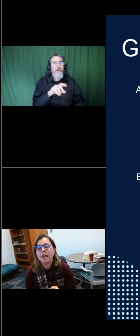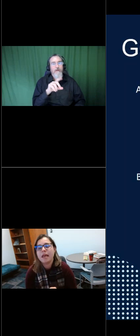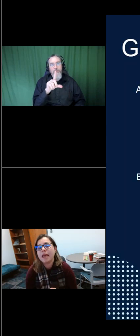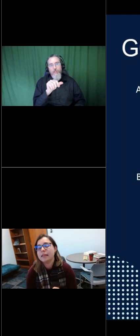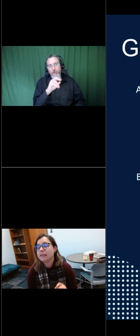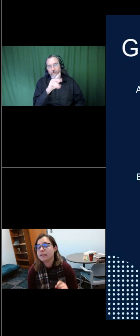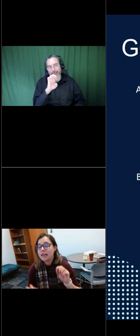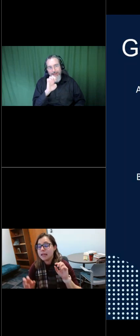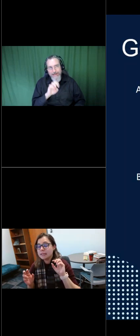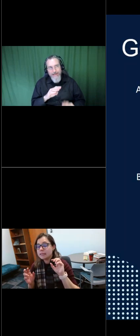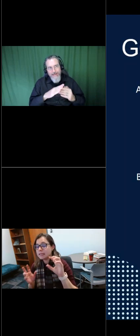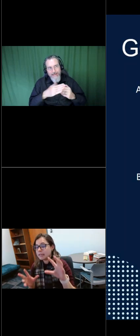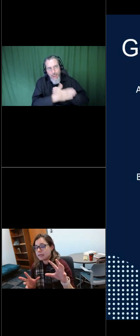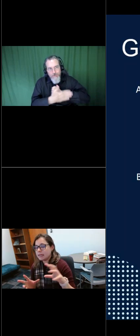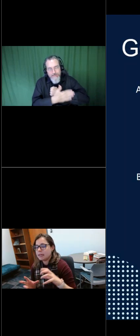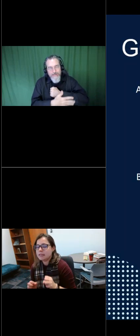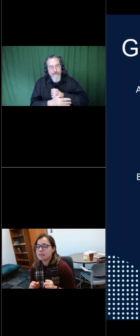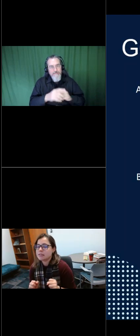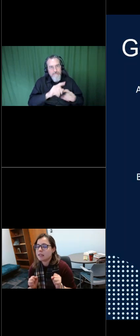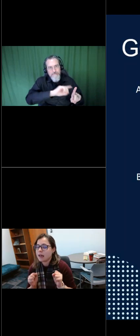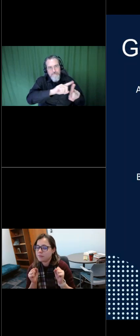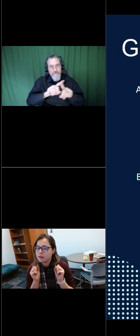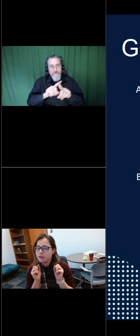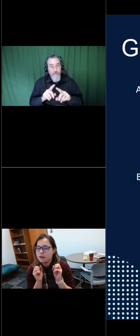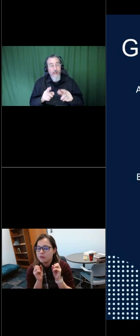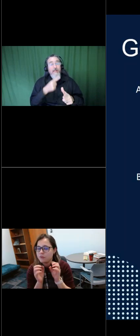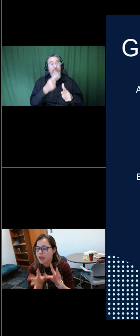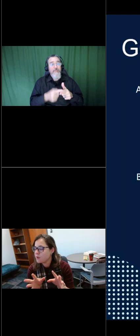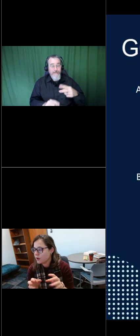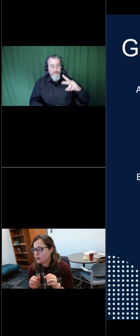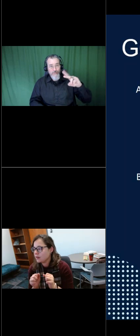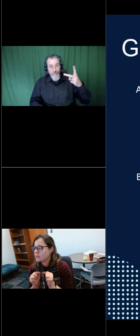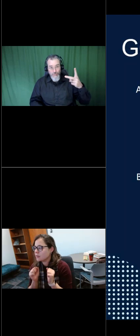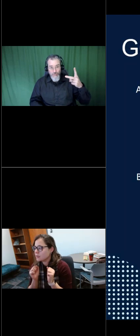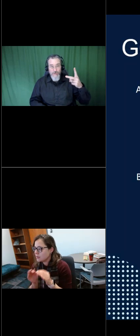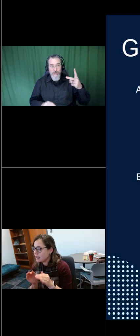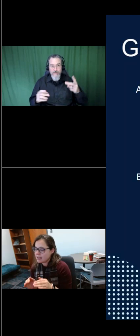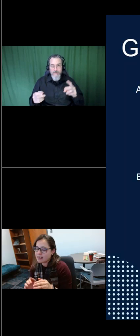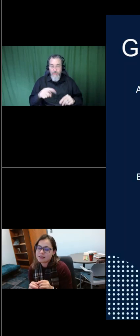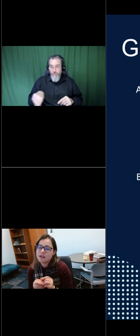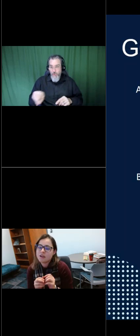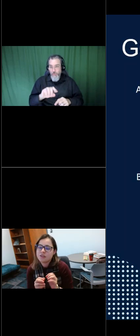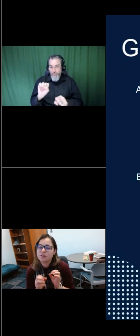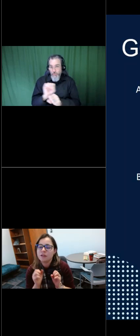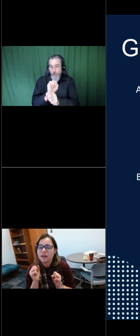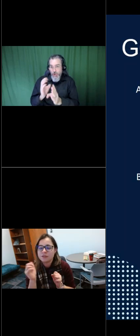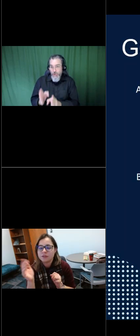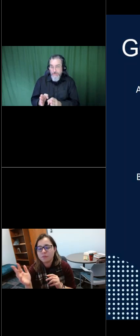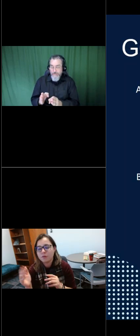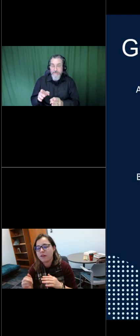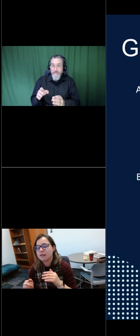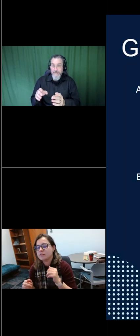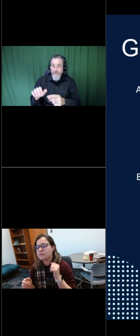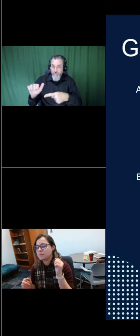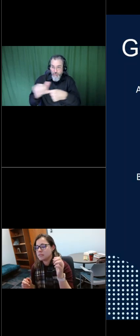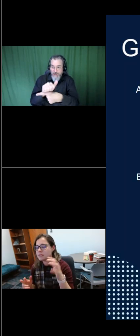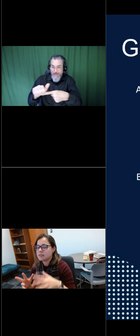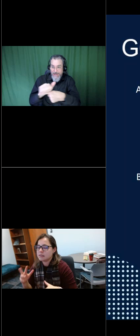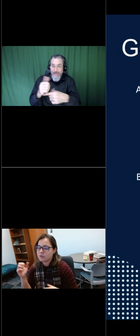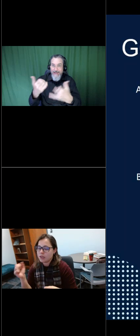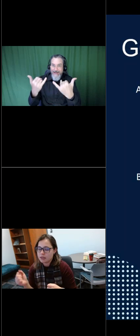Cleveland. And then link these climate ready workers or trainees to climate service